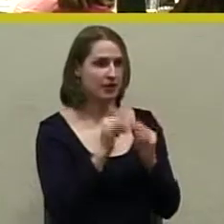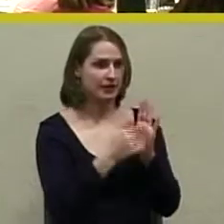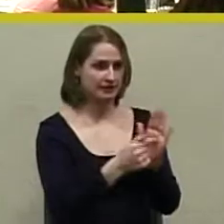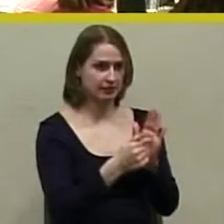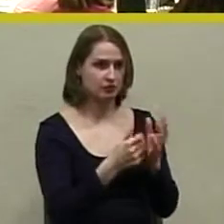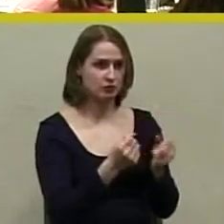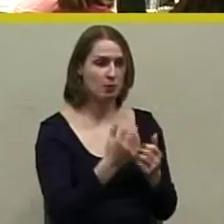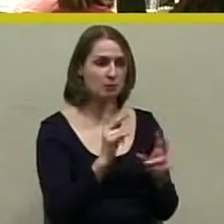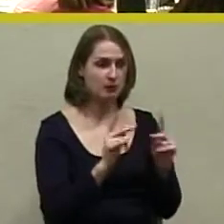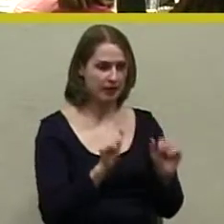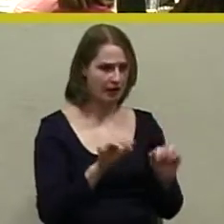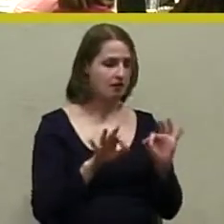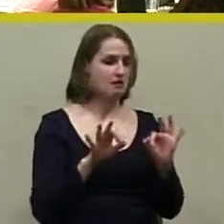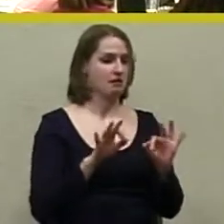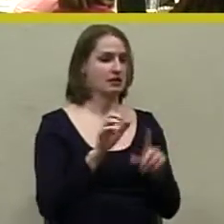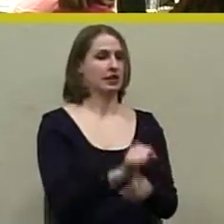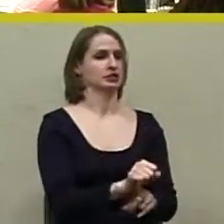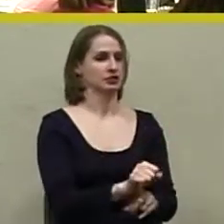them up. That's good. All